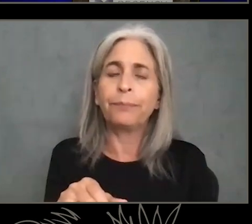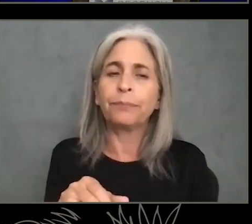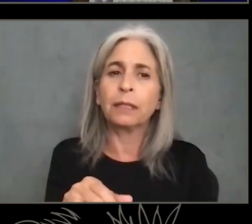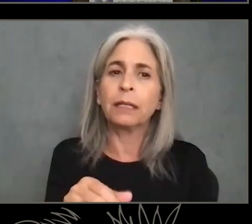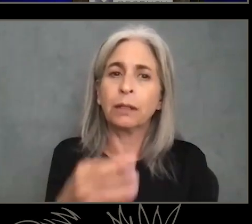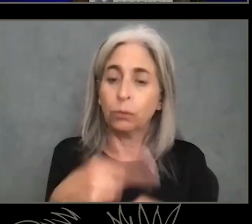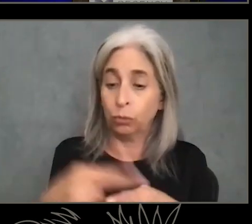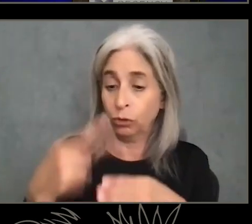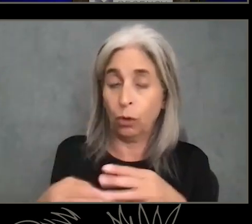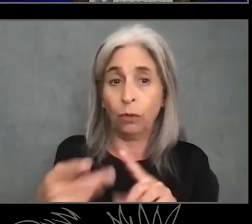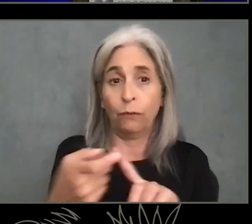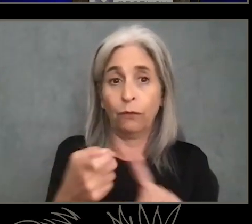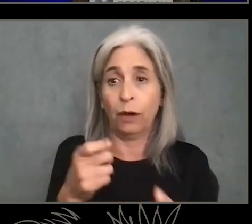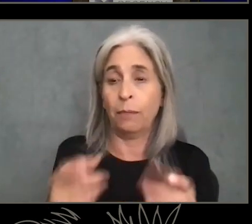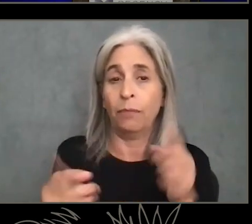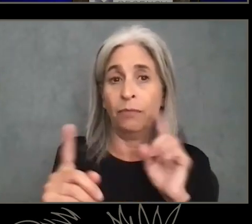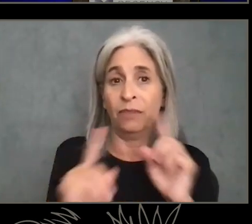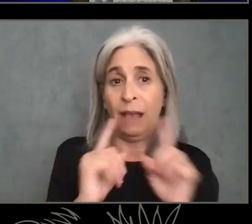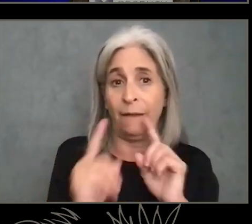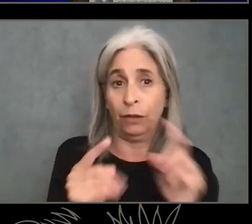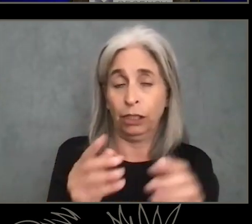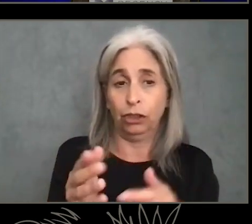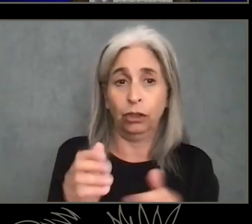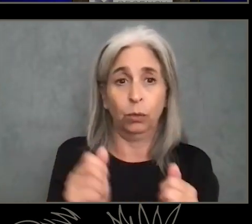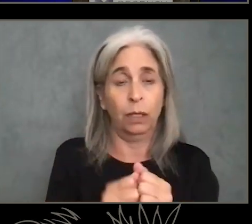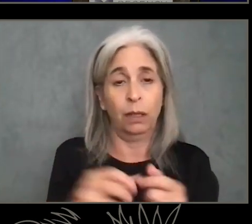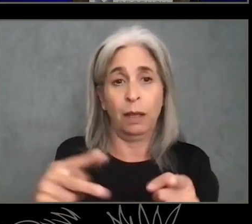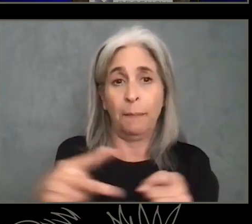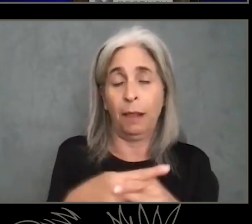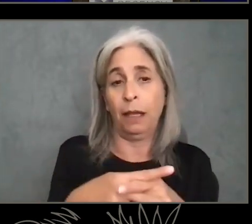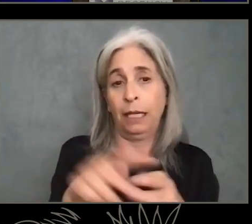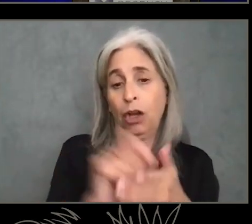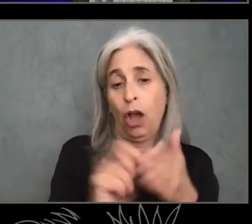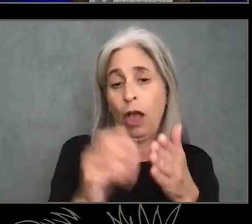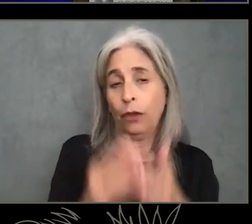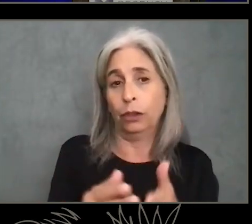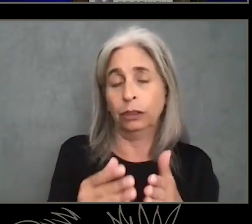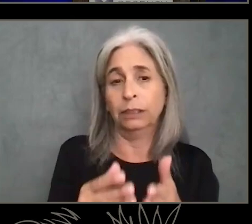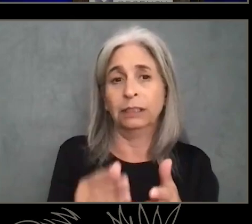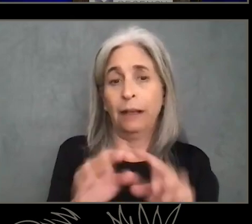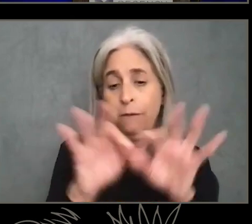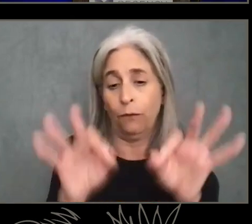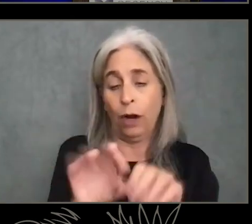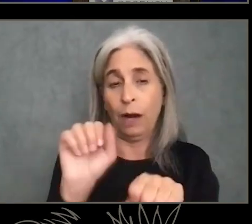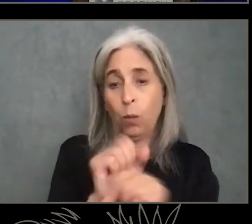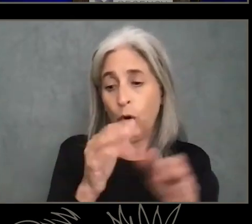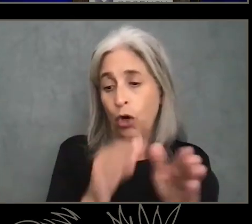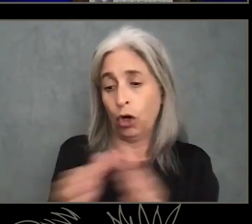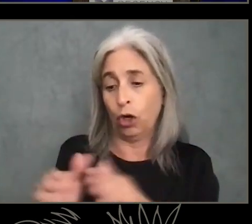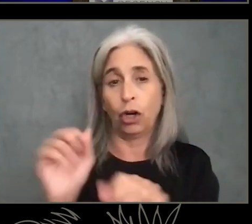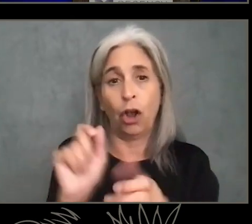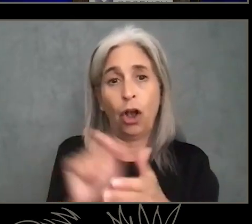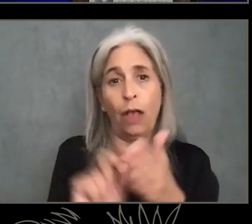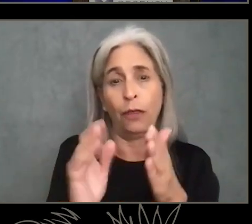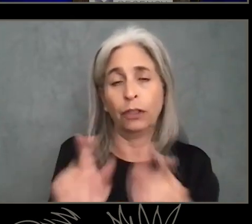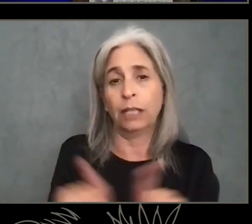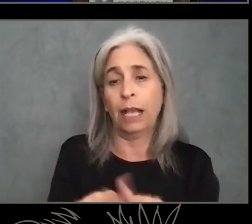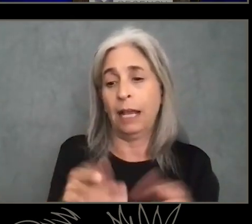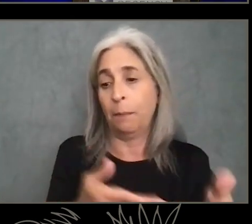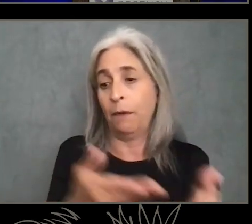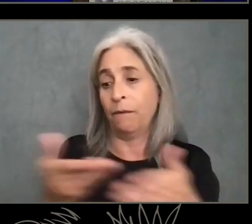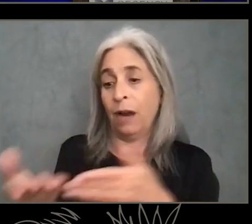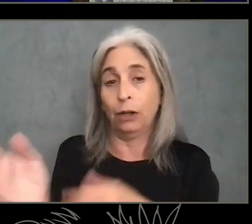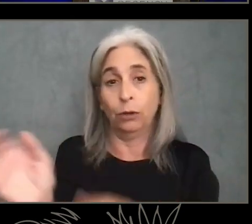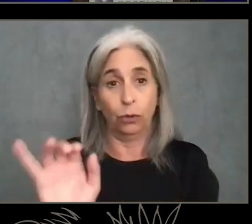that came out of these conversations with plugin authors, framework authors, and providers also.